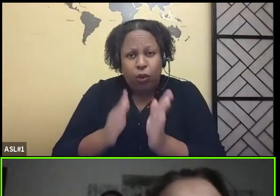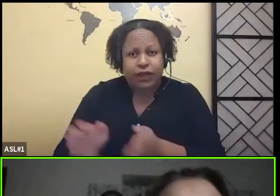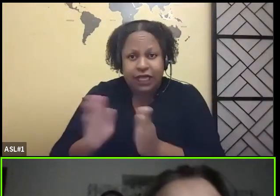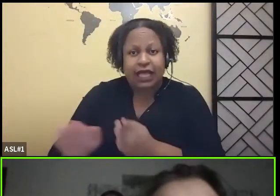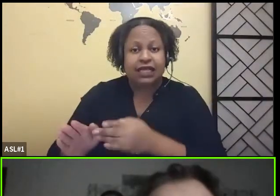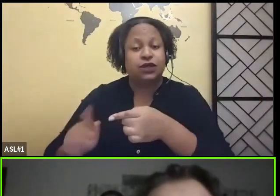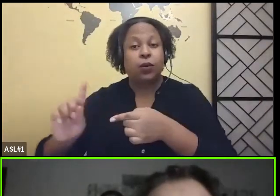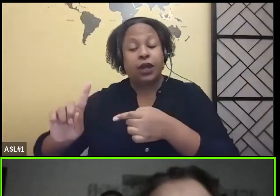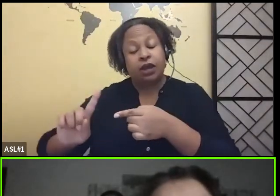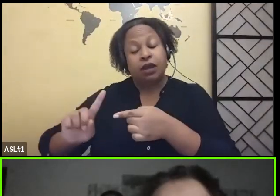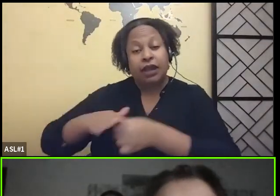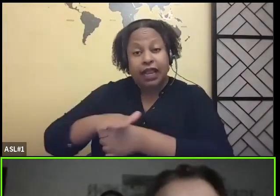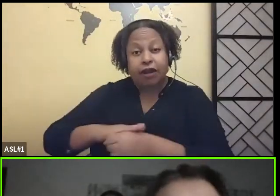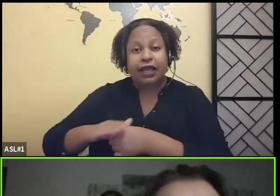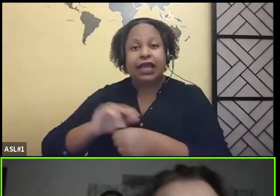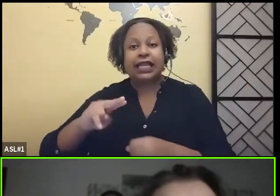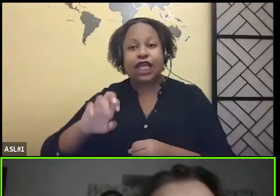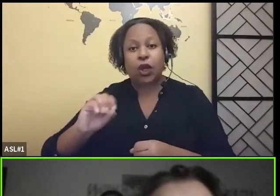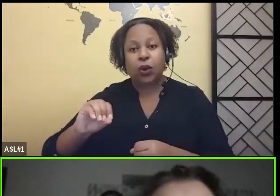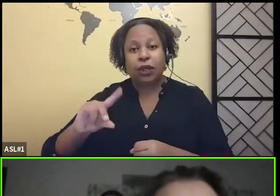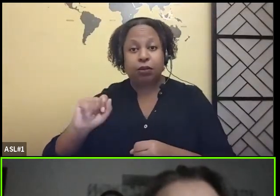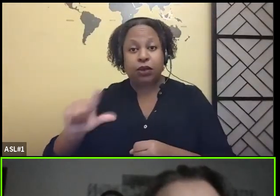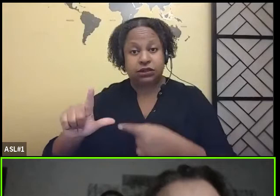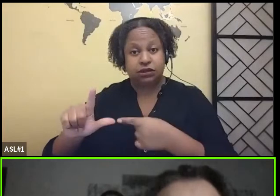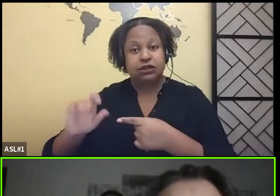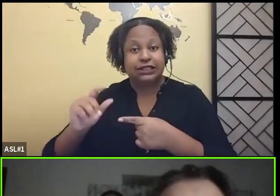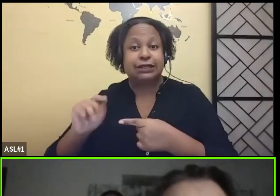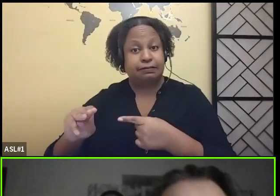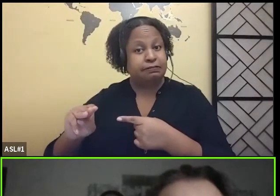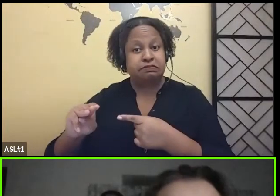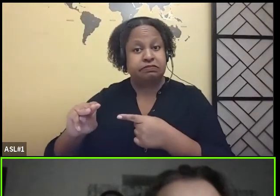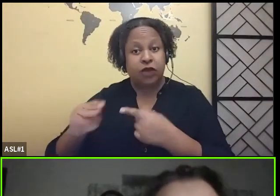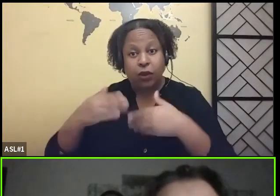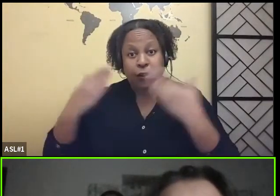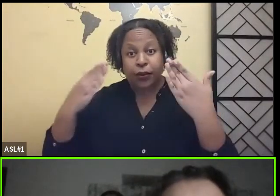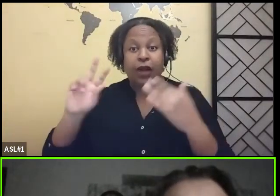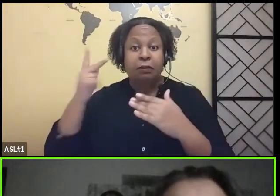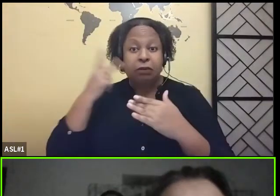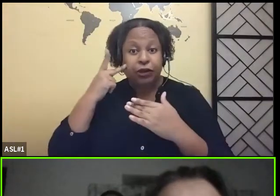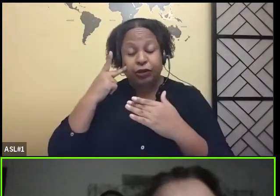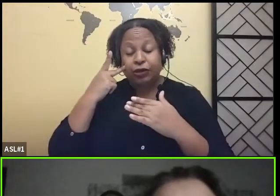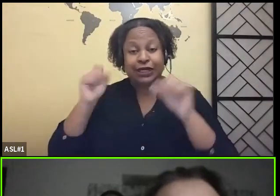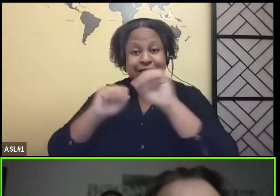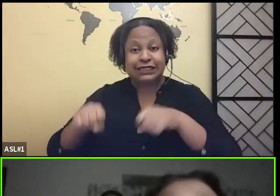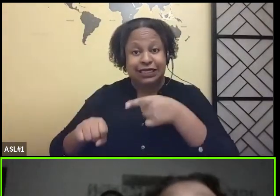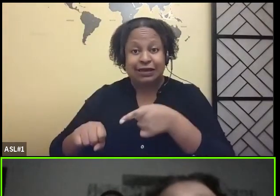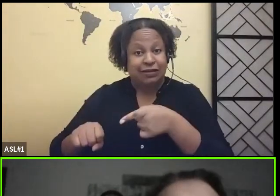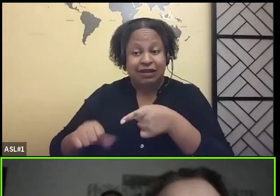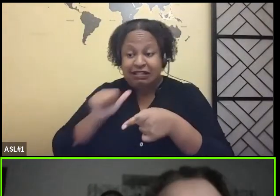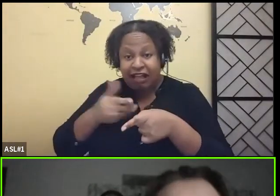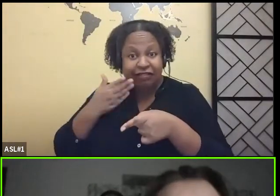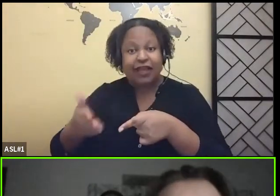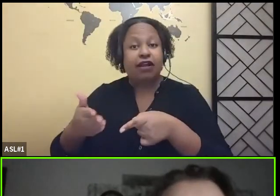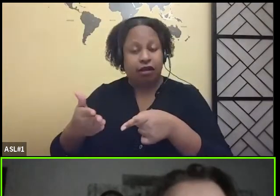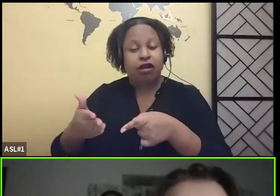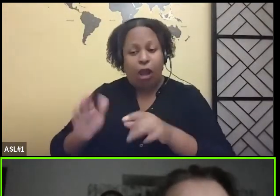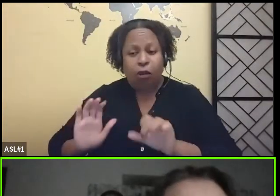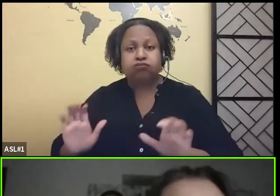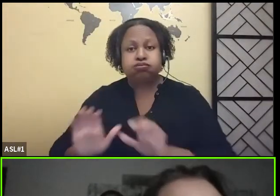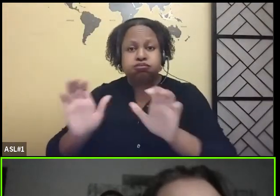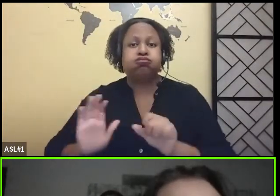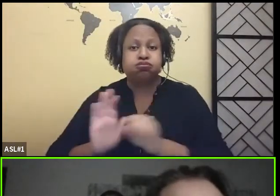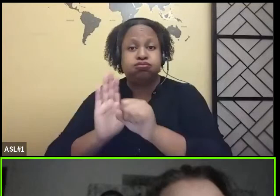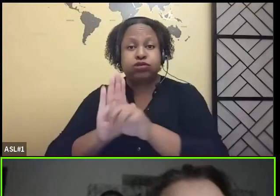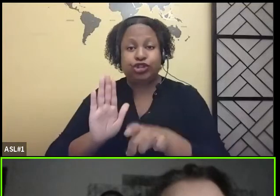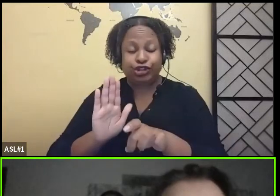not. That's my community. You know, nothing ever trickled down here. And so people kind of like, you know, I think a